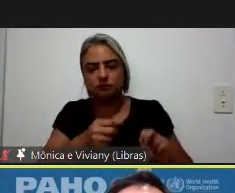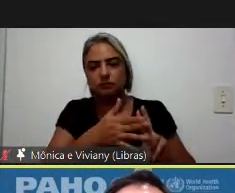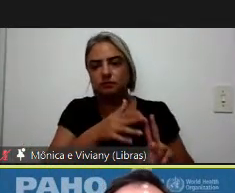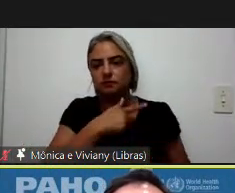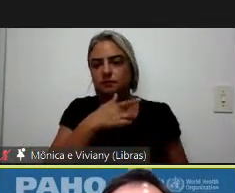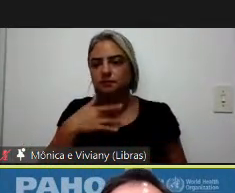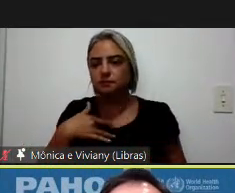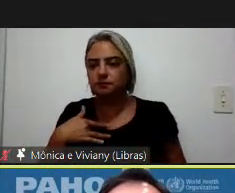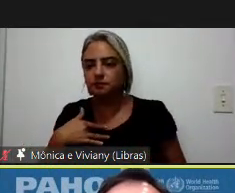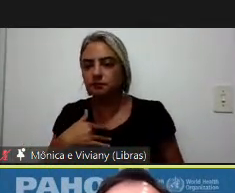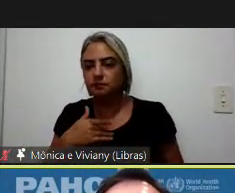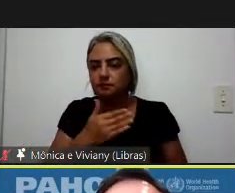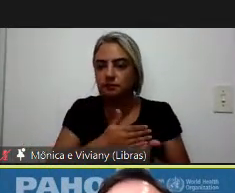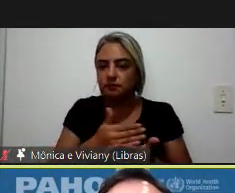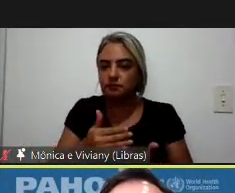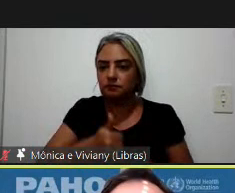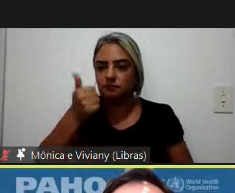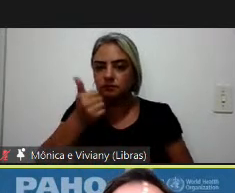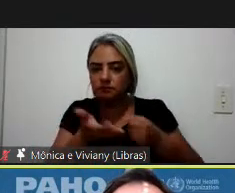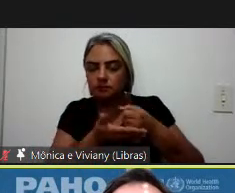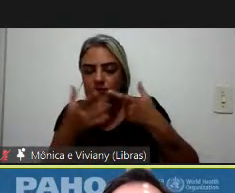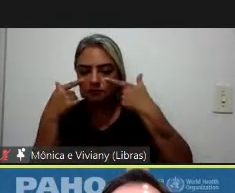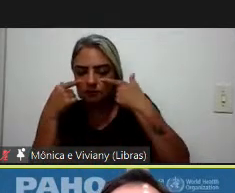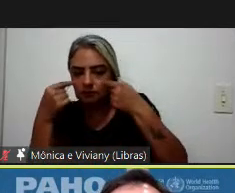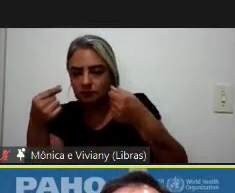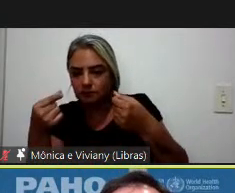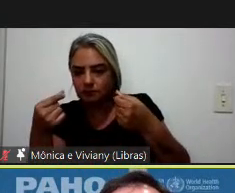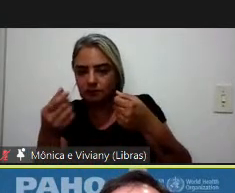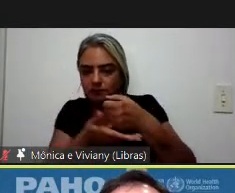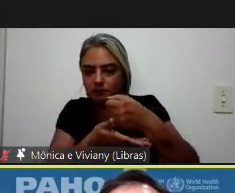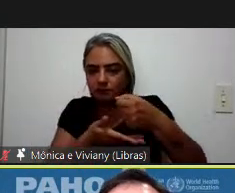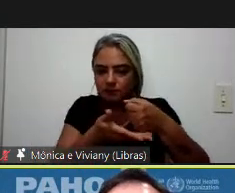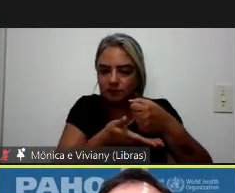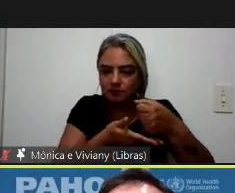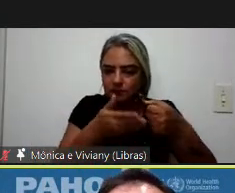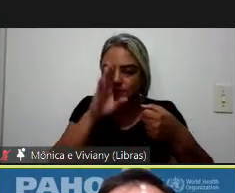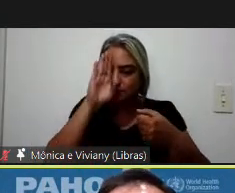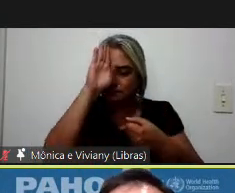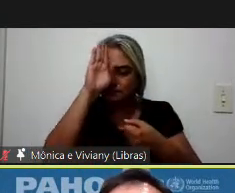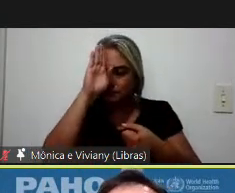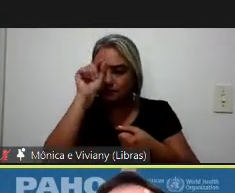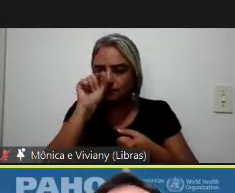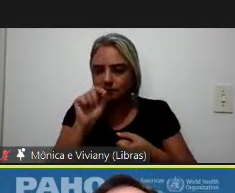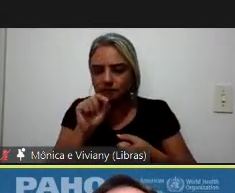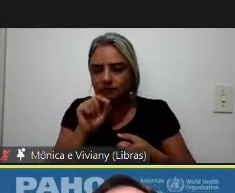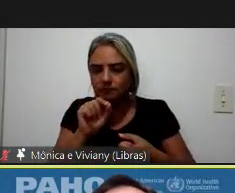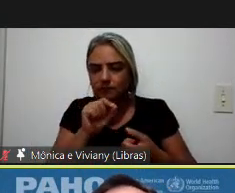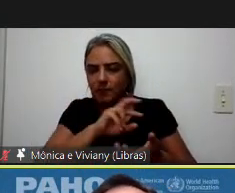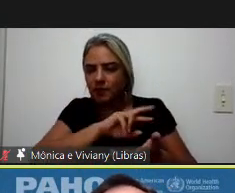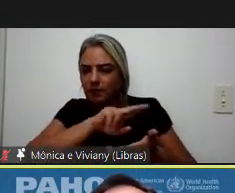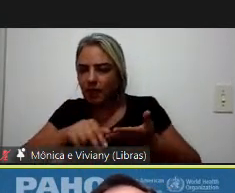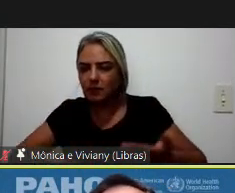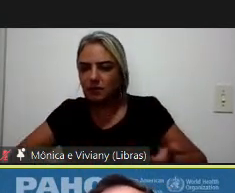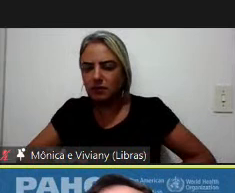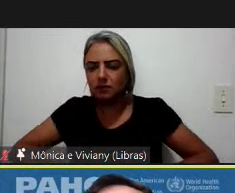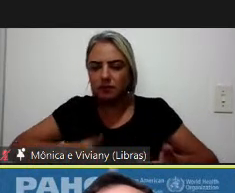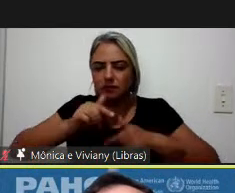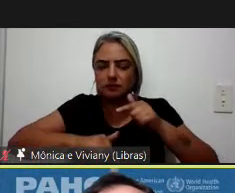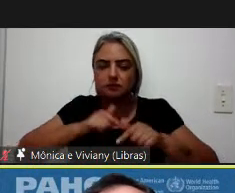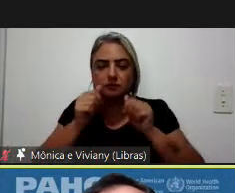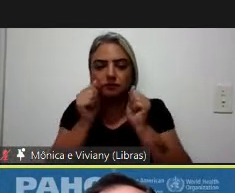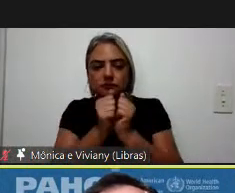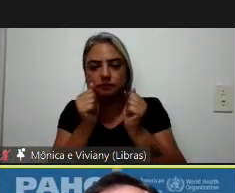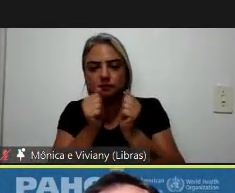health systems, in particular through the first level of attention, primary attention, as a principle, as a main element